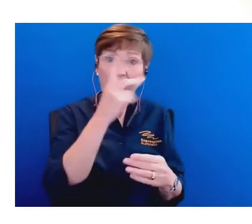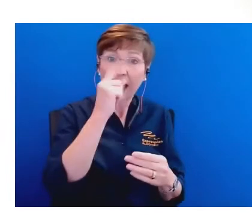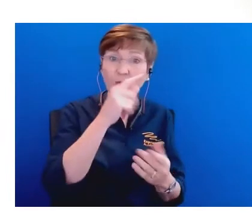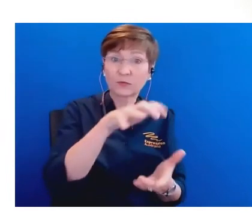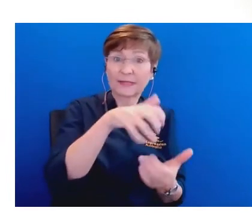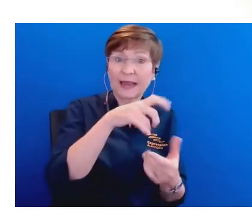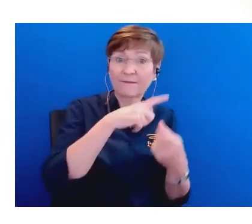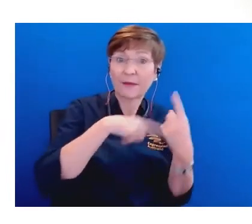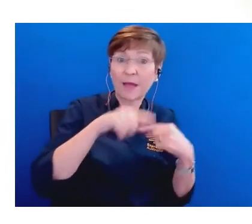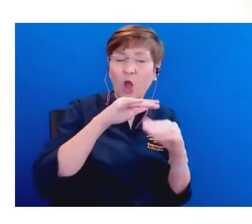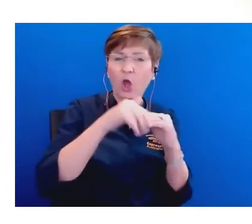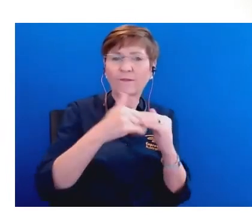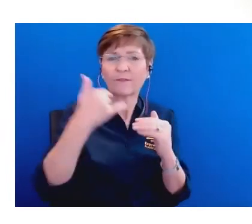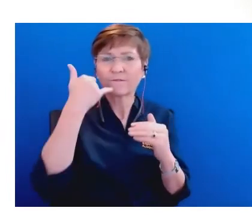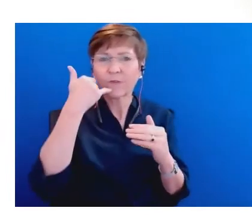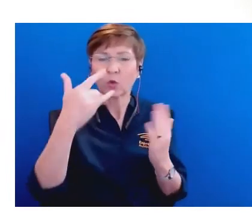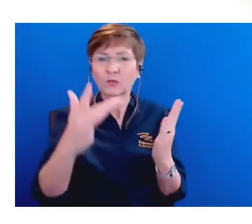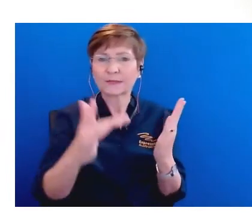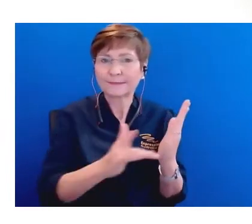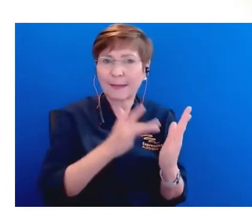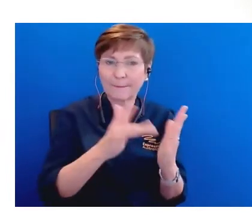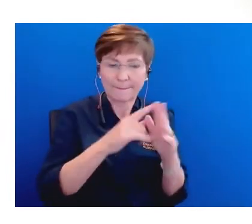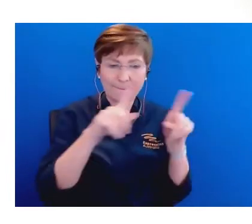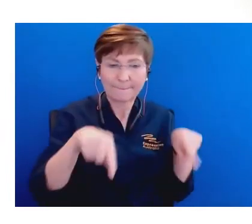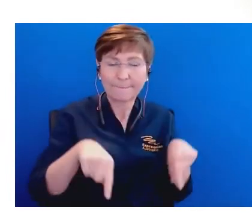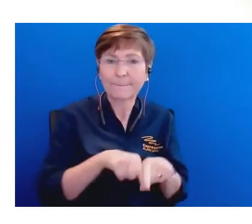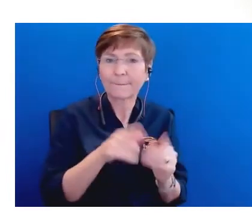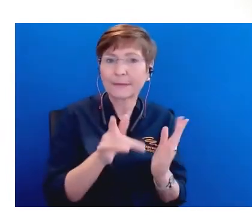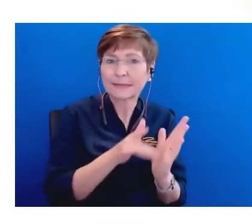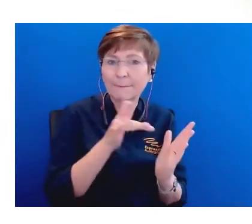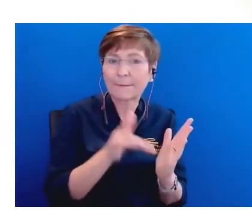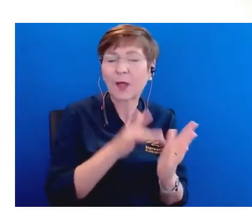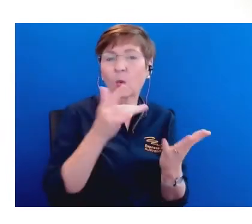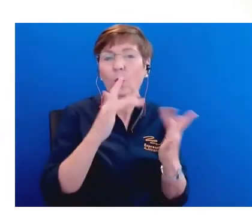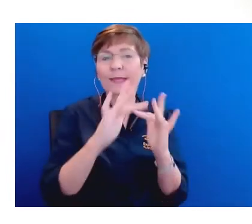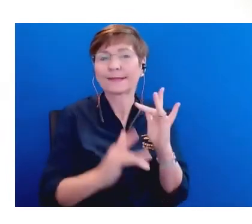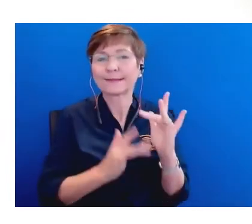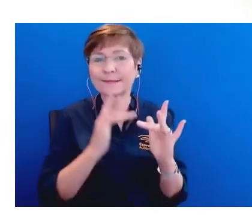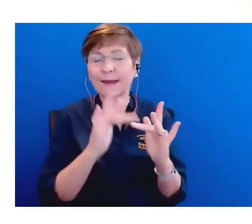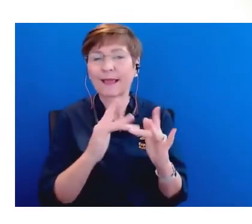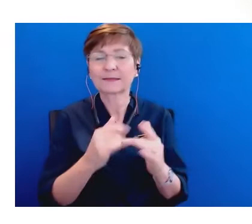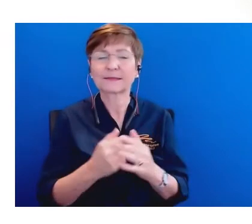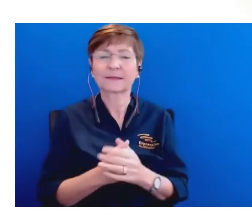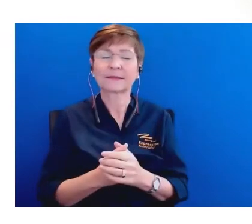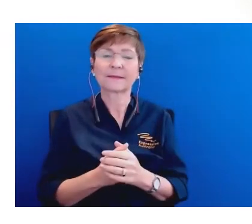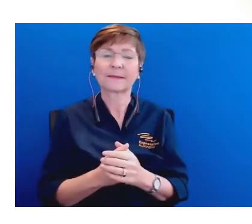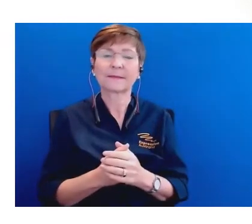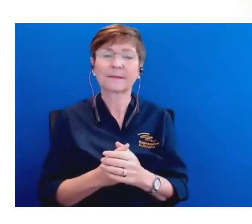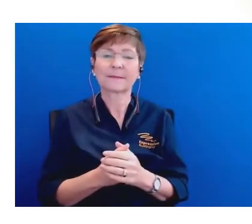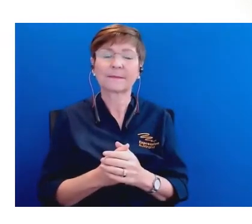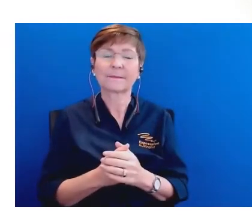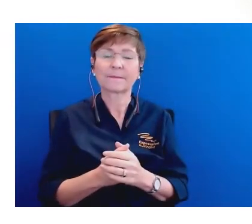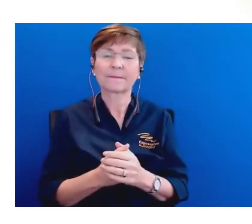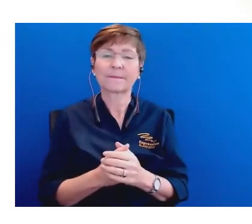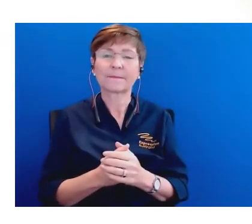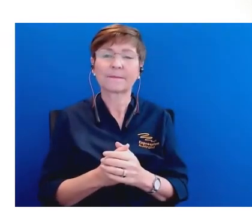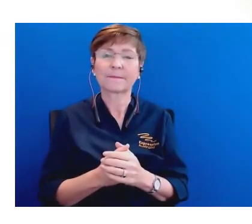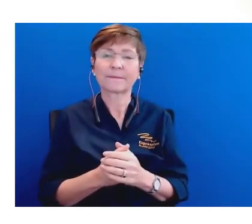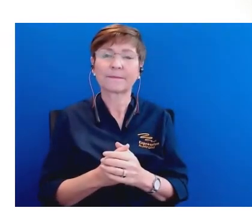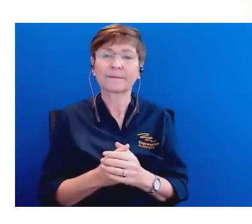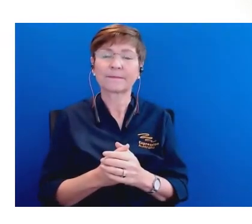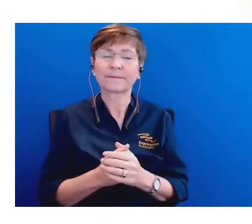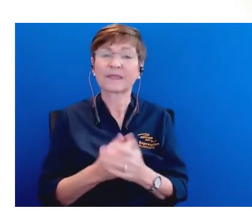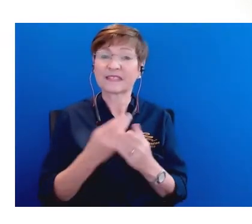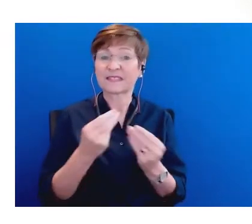phone, tablet, and internet services. And so some of these more positive features were things like